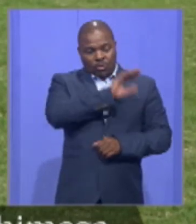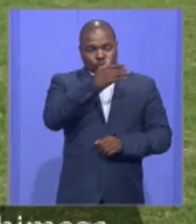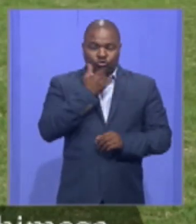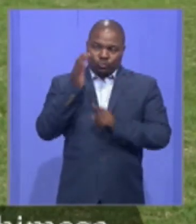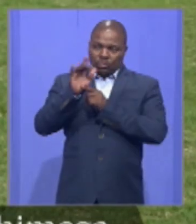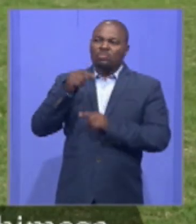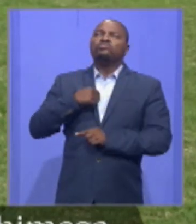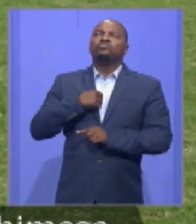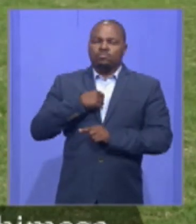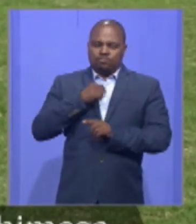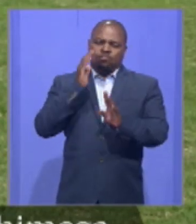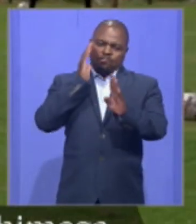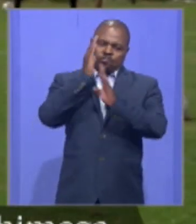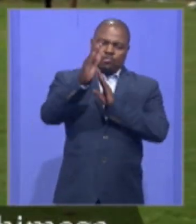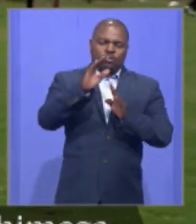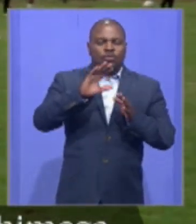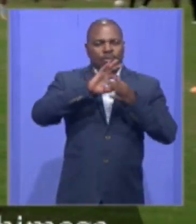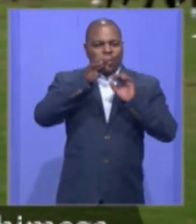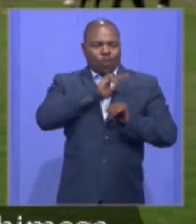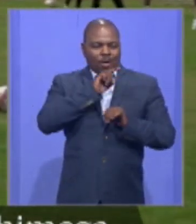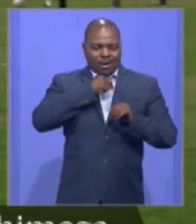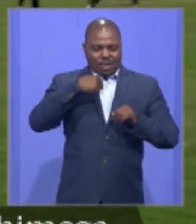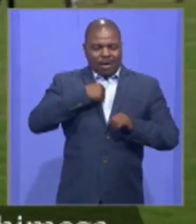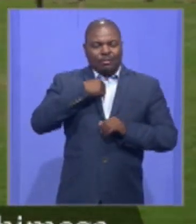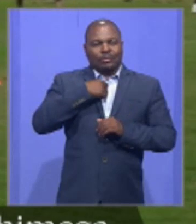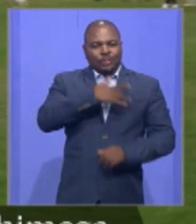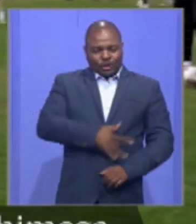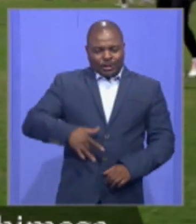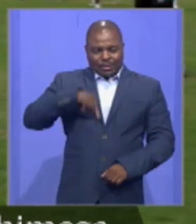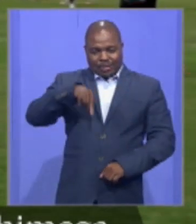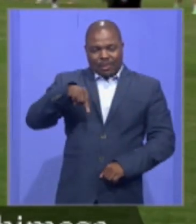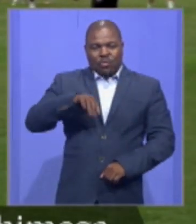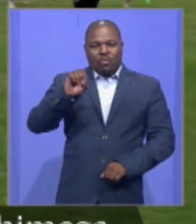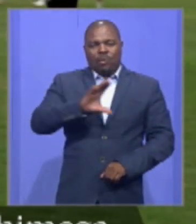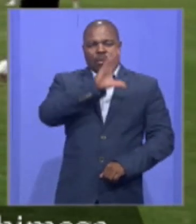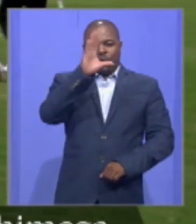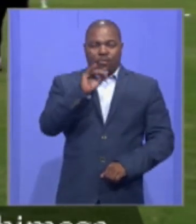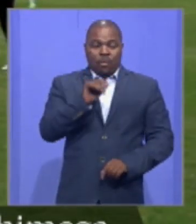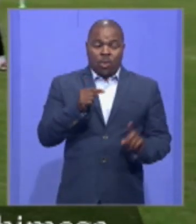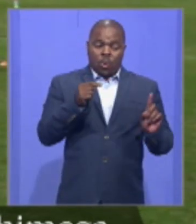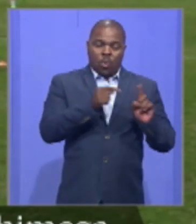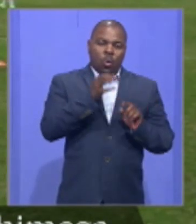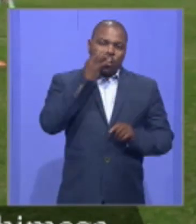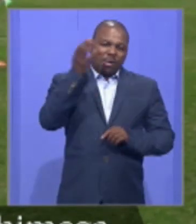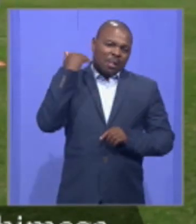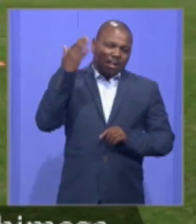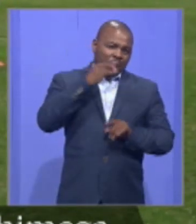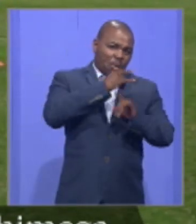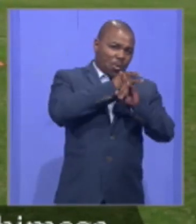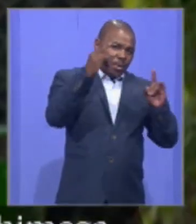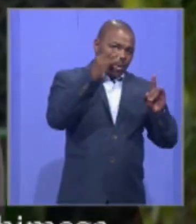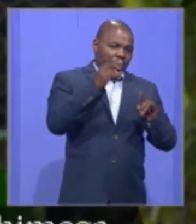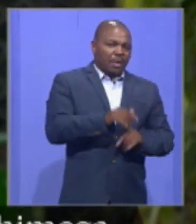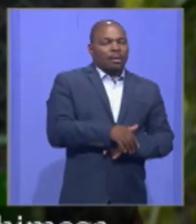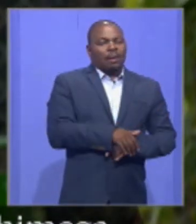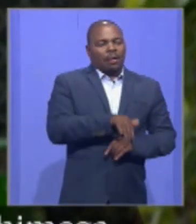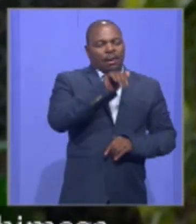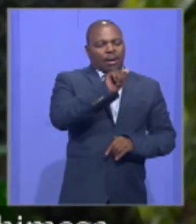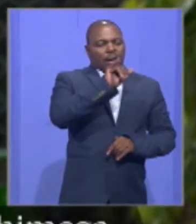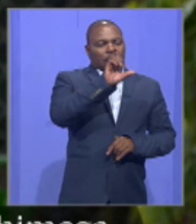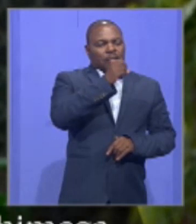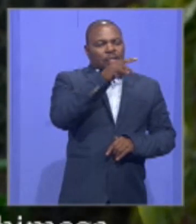for the Olympics as we are African champs. Salgado o re ba tlo šomiša maitemogelo a go fenya sebjana sa Aisha Buhari